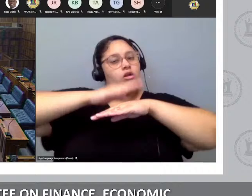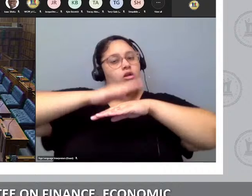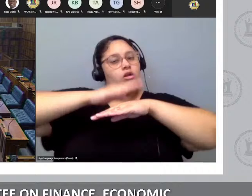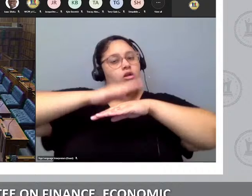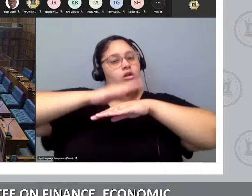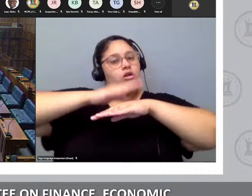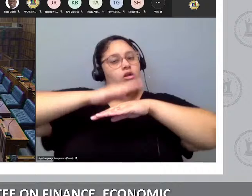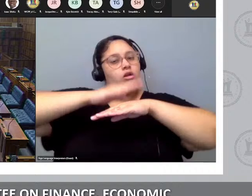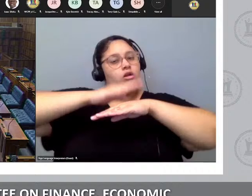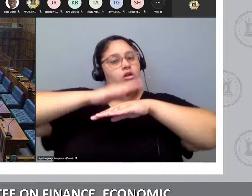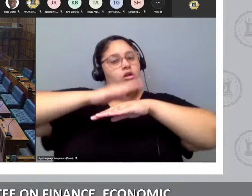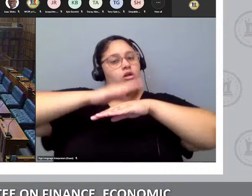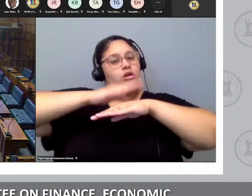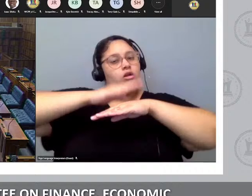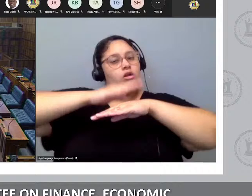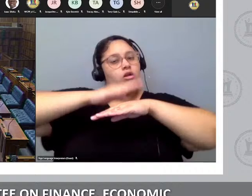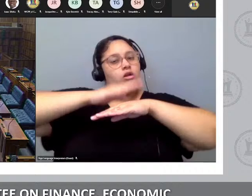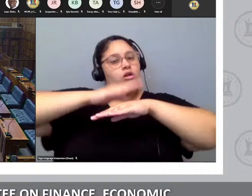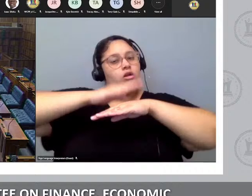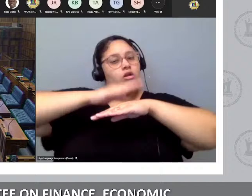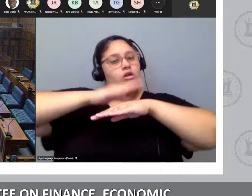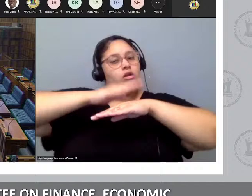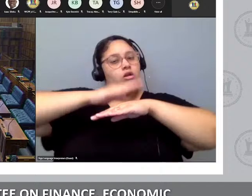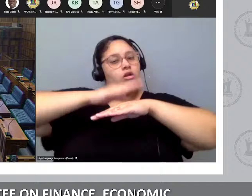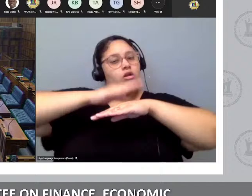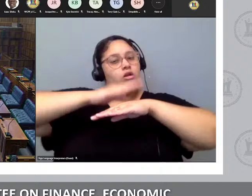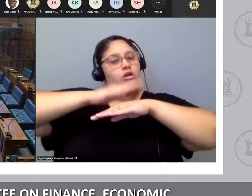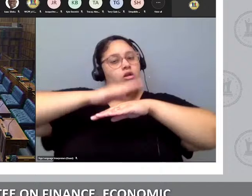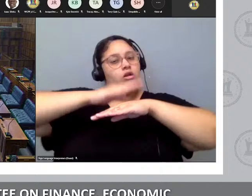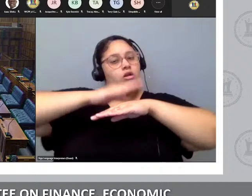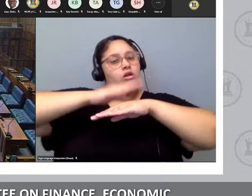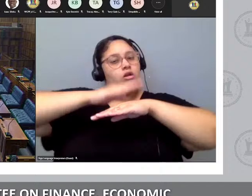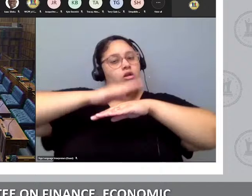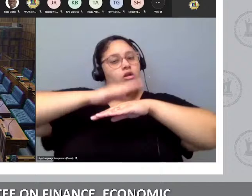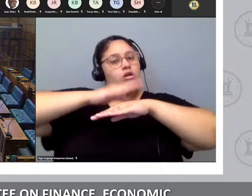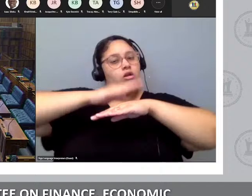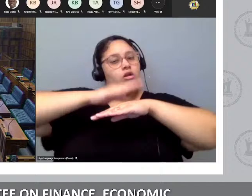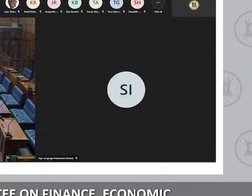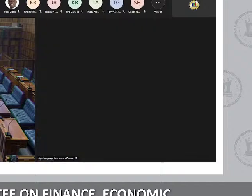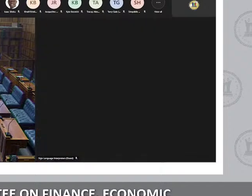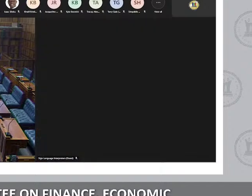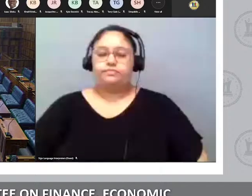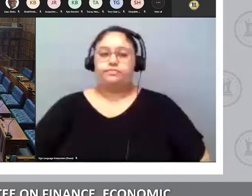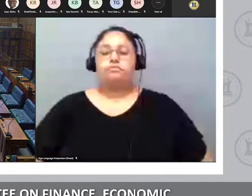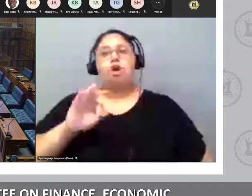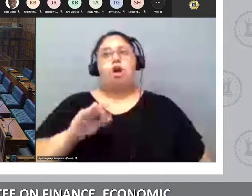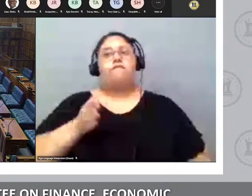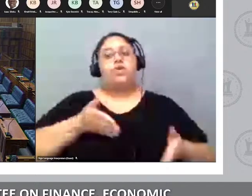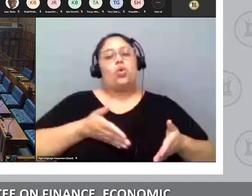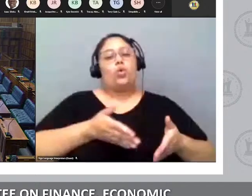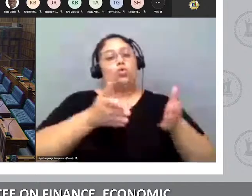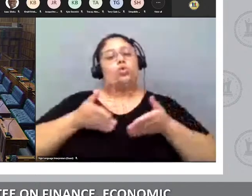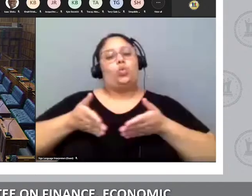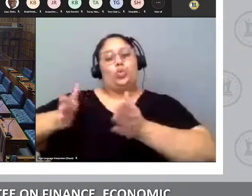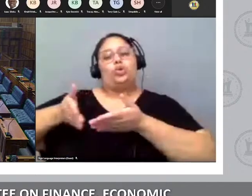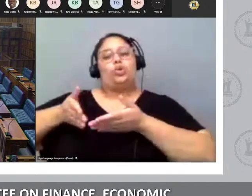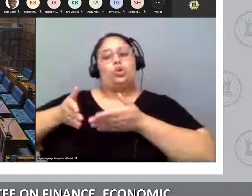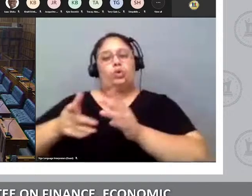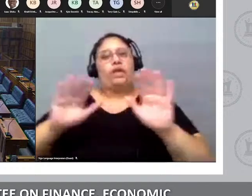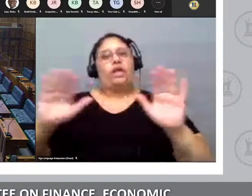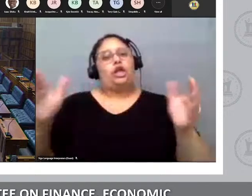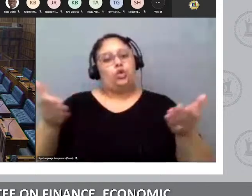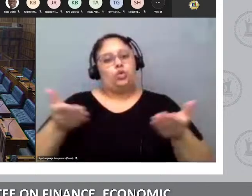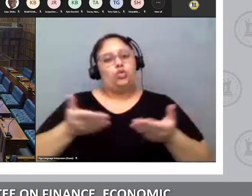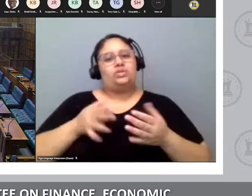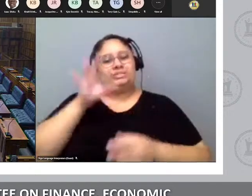Lines recently because of this uh reconfiguration of of roots have introduced and induced a